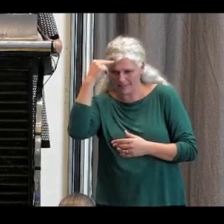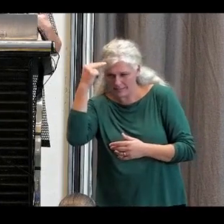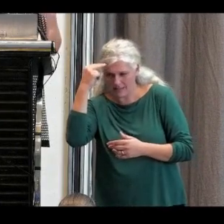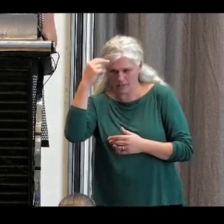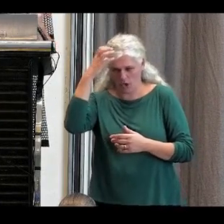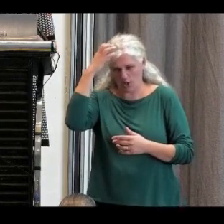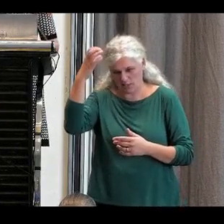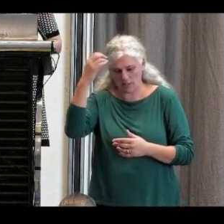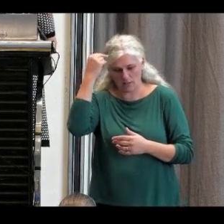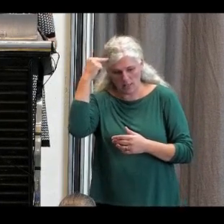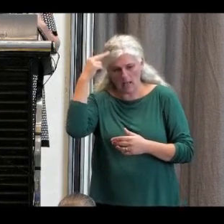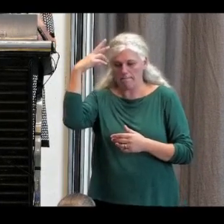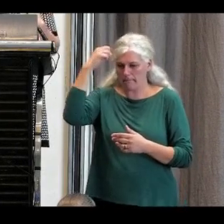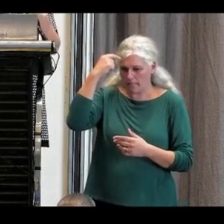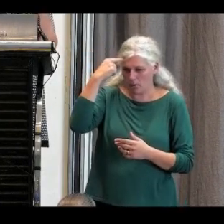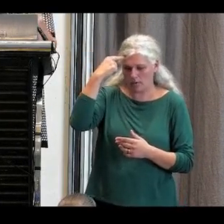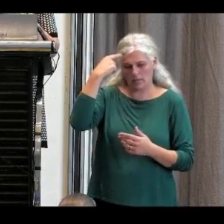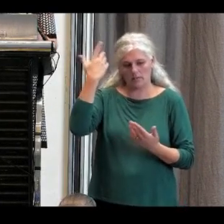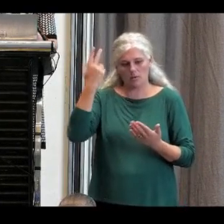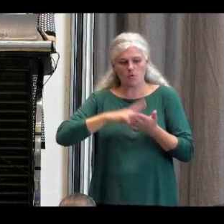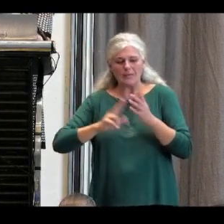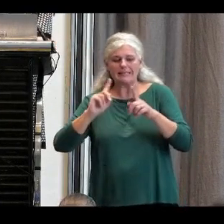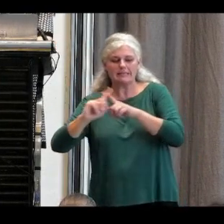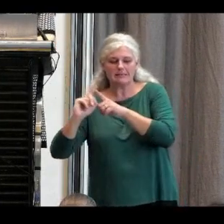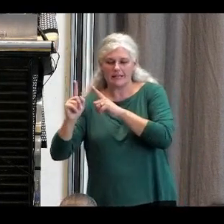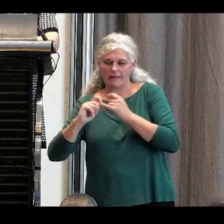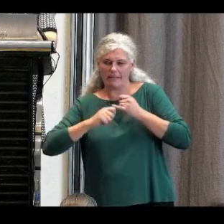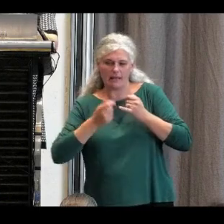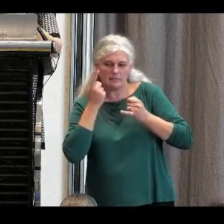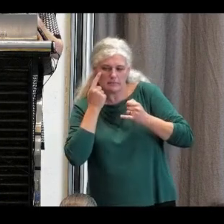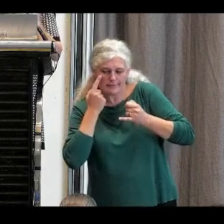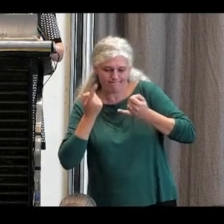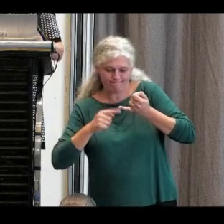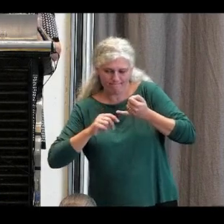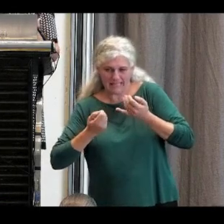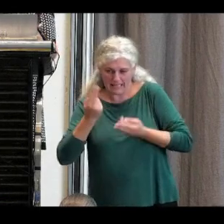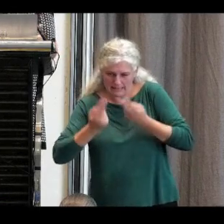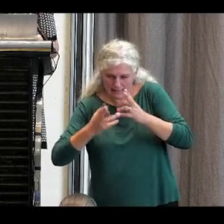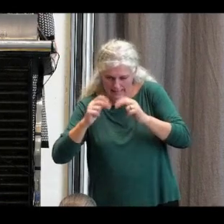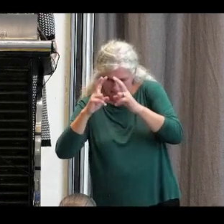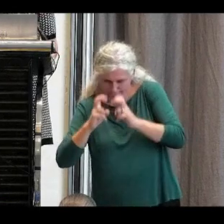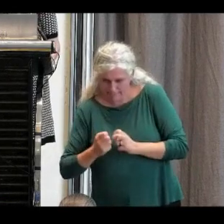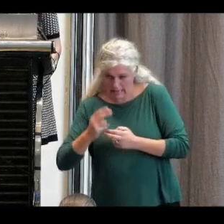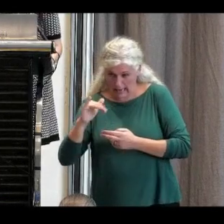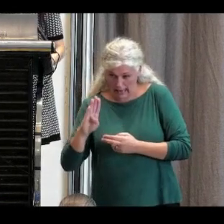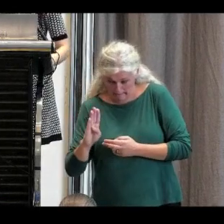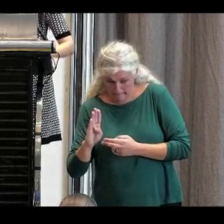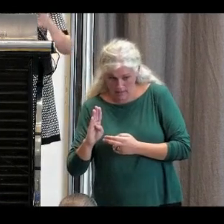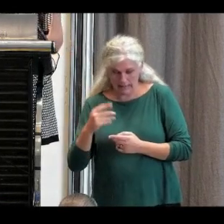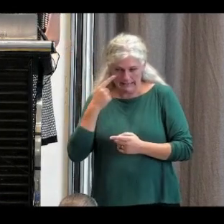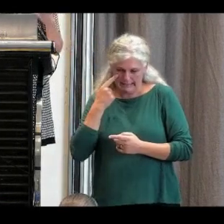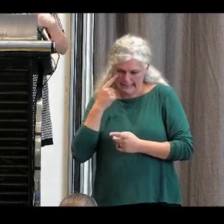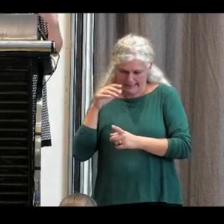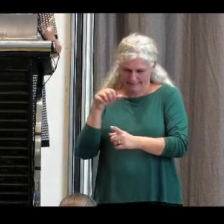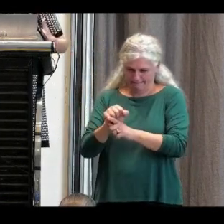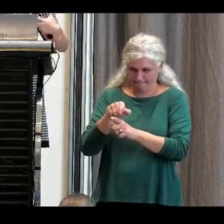look at memory using different tests that we can assess in the lab in order to see